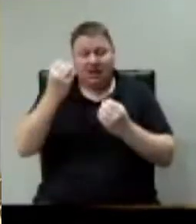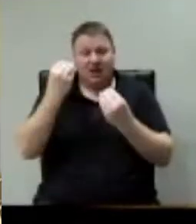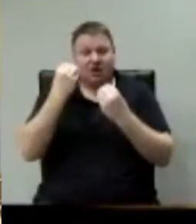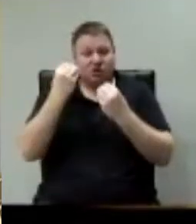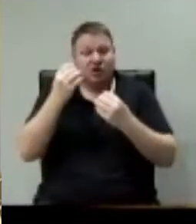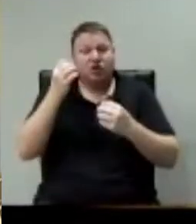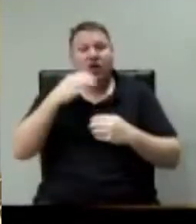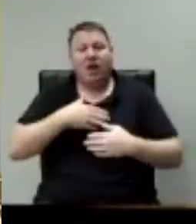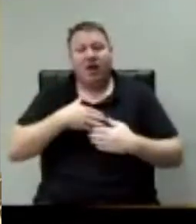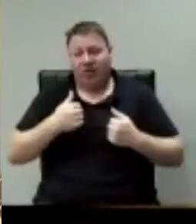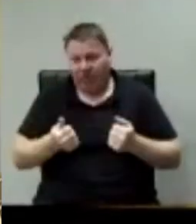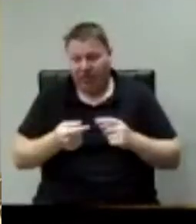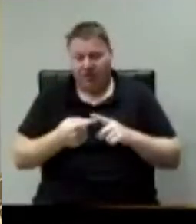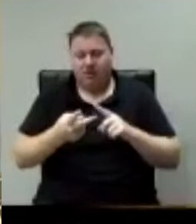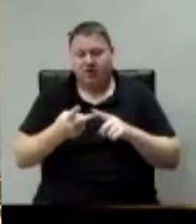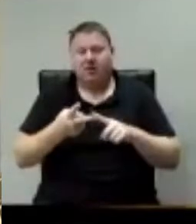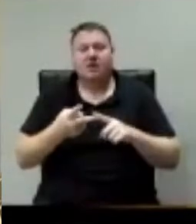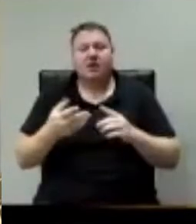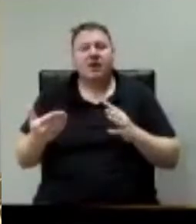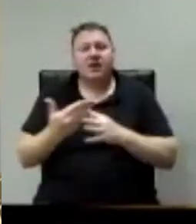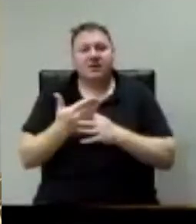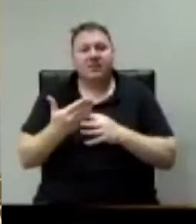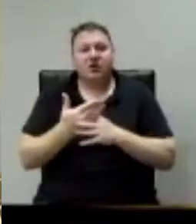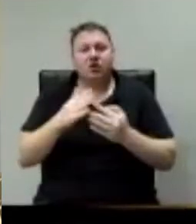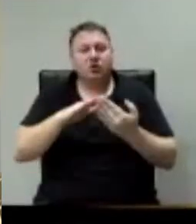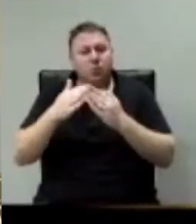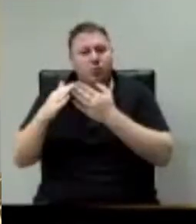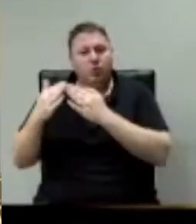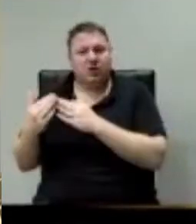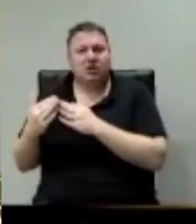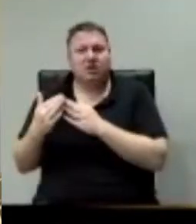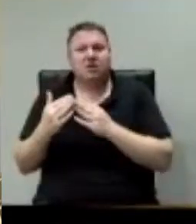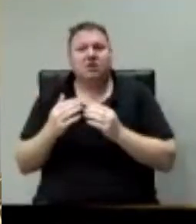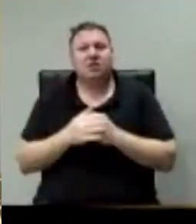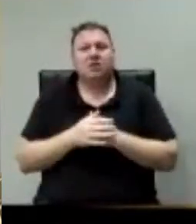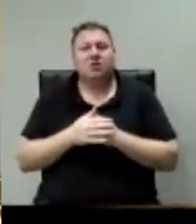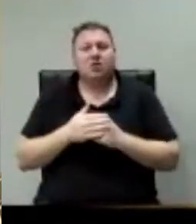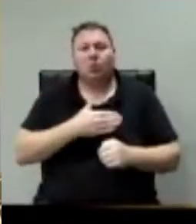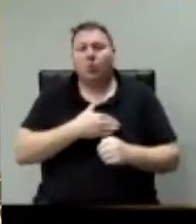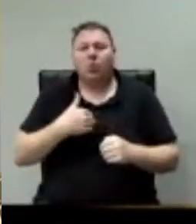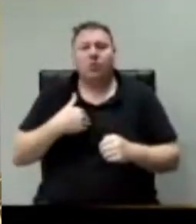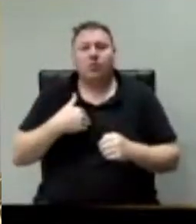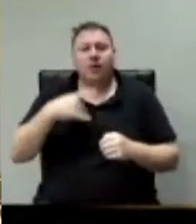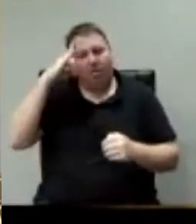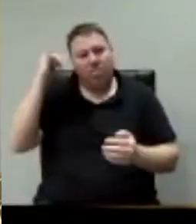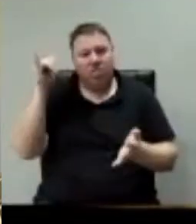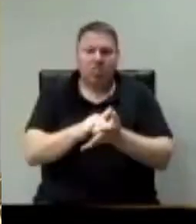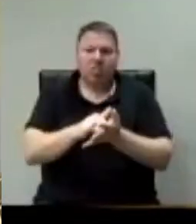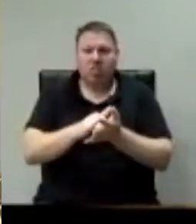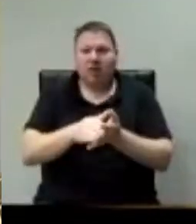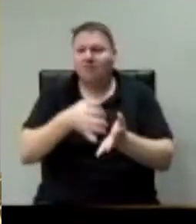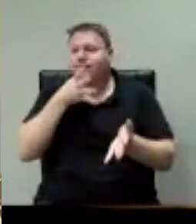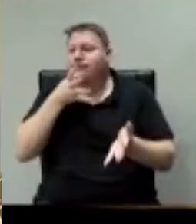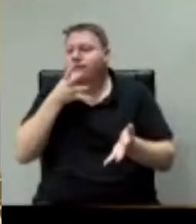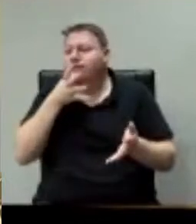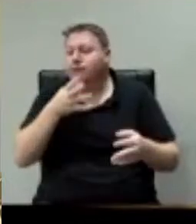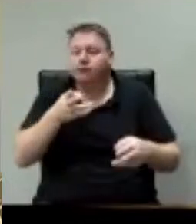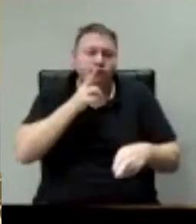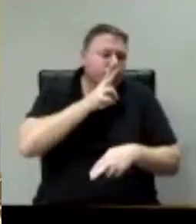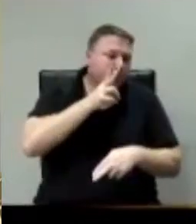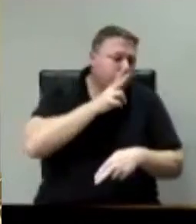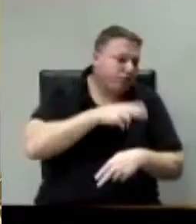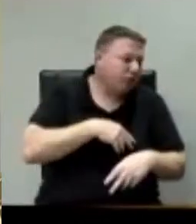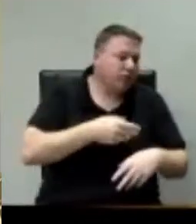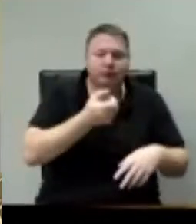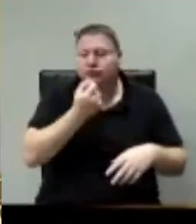There must be interventions rolled out in the communities to ensure that women are not ignorantly consuming alcohol and smoking